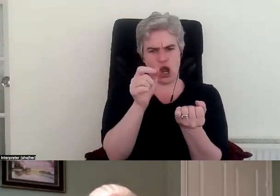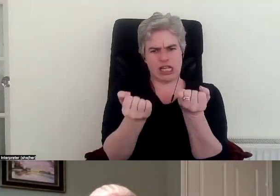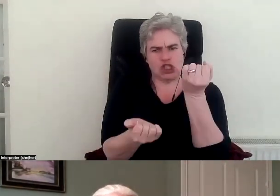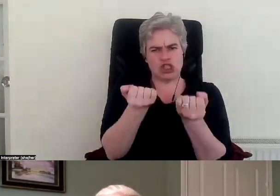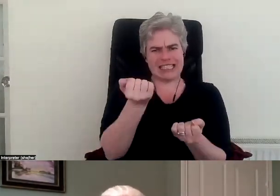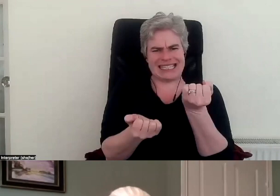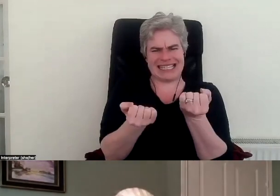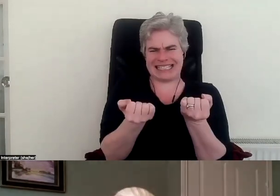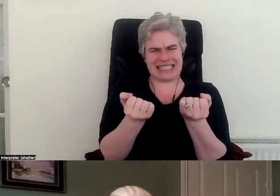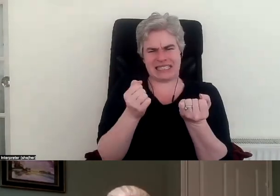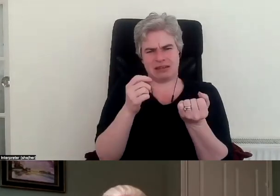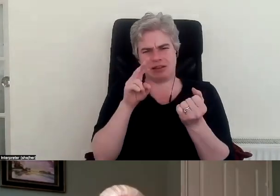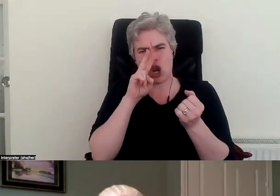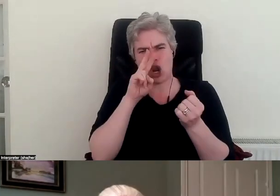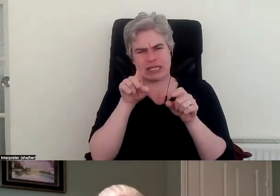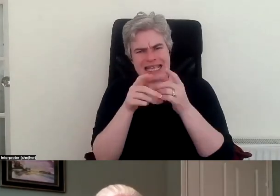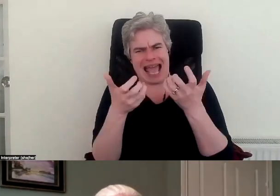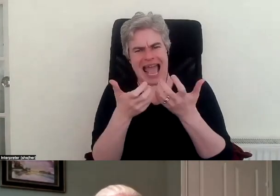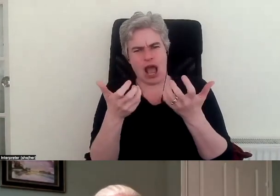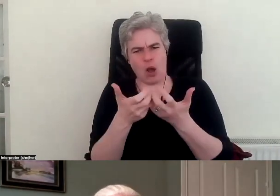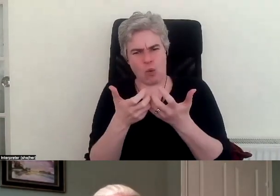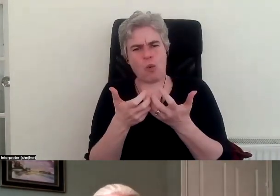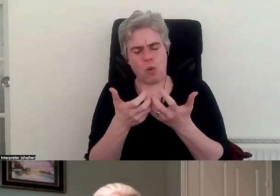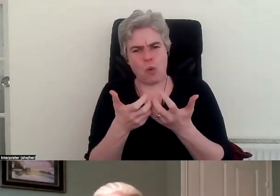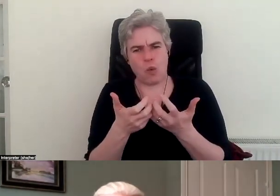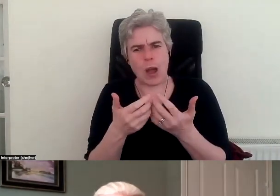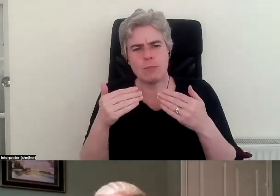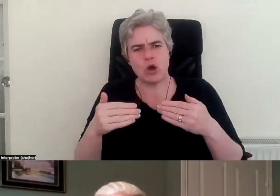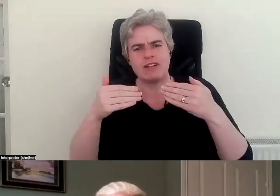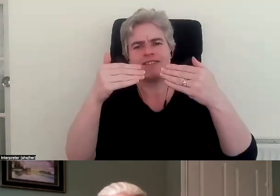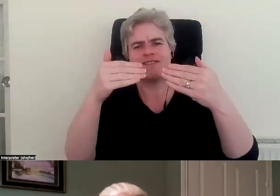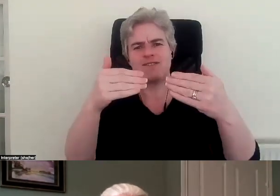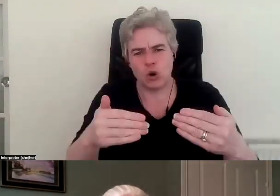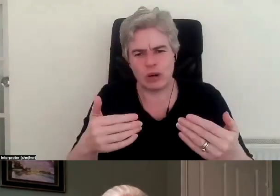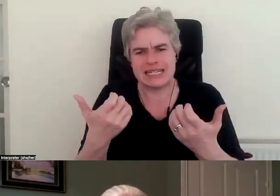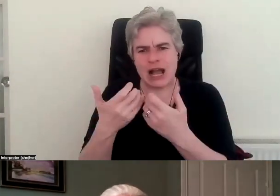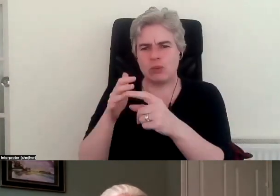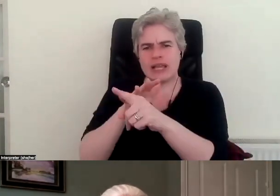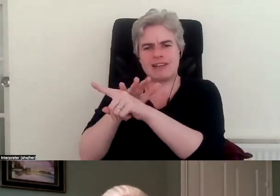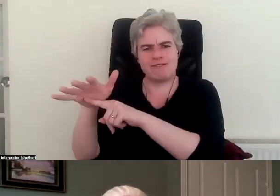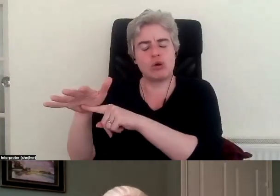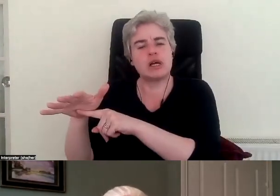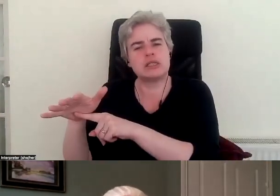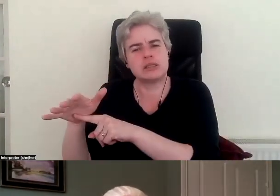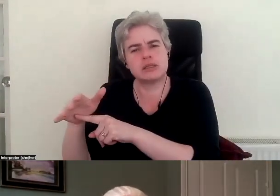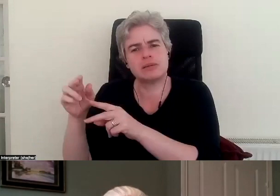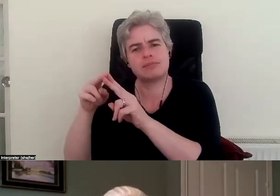forward. So, for example, how would this influence the House of Lords and the Church of England in it?